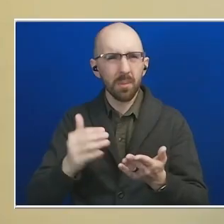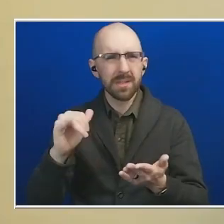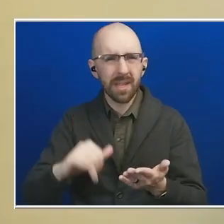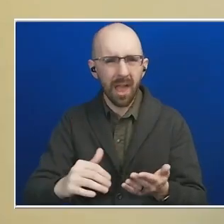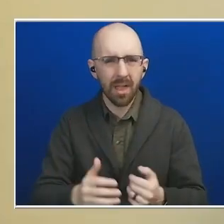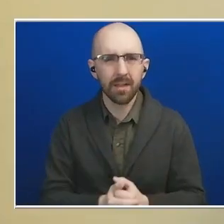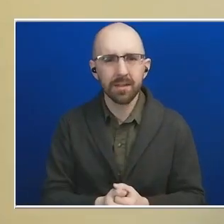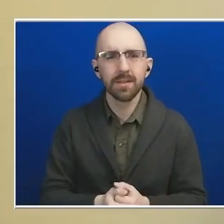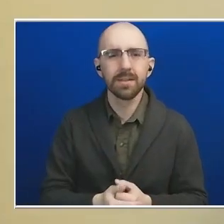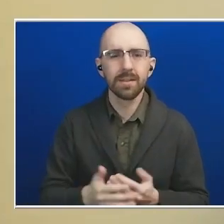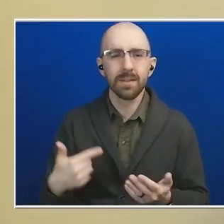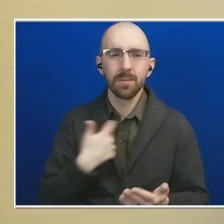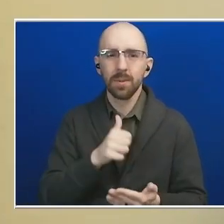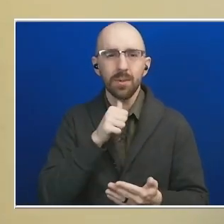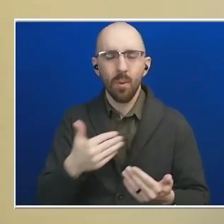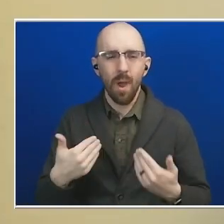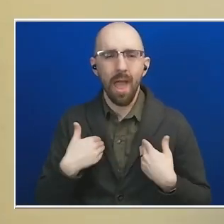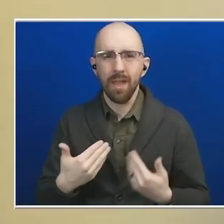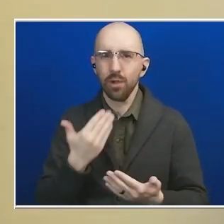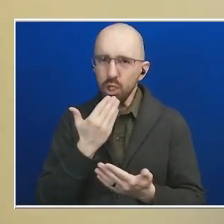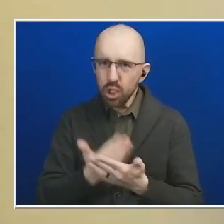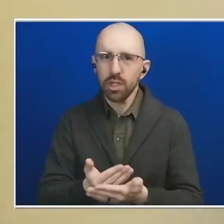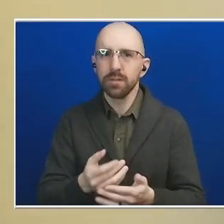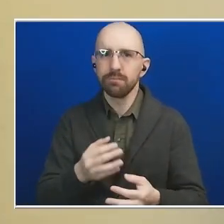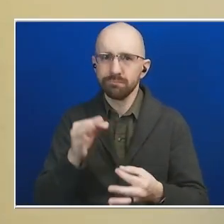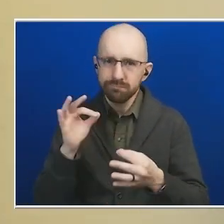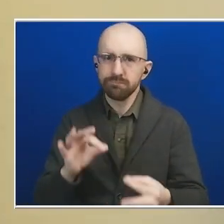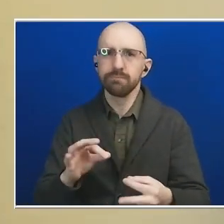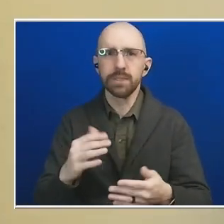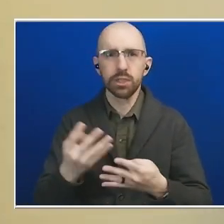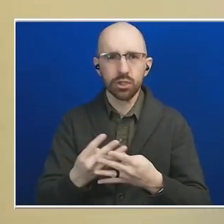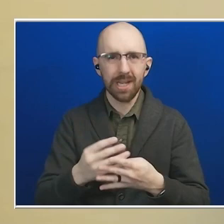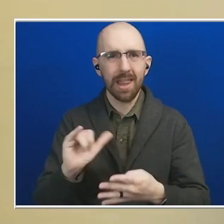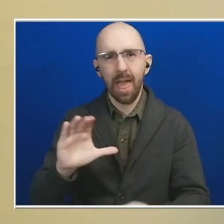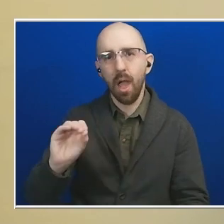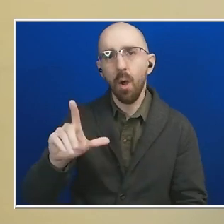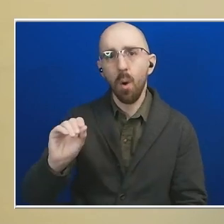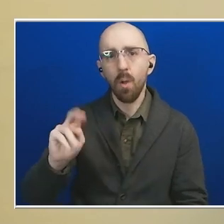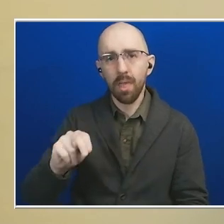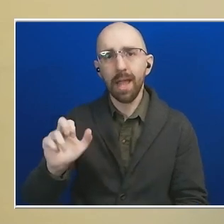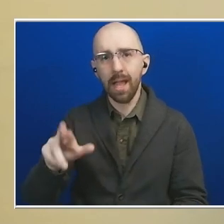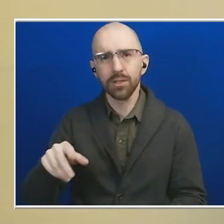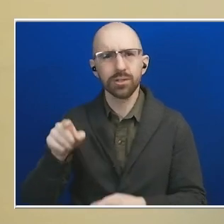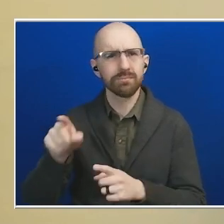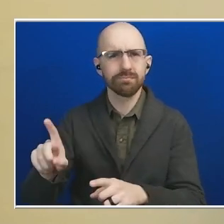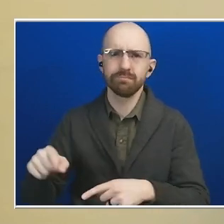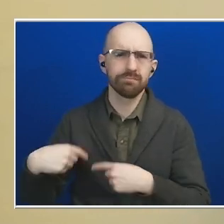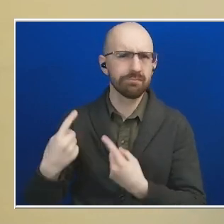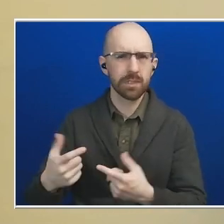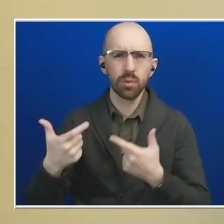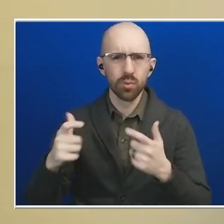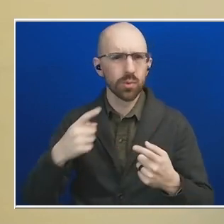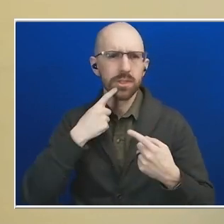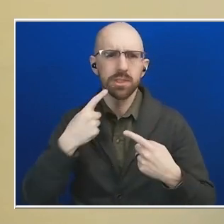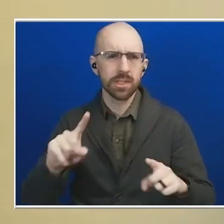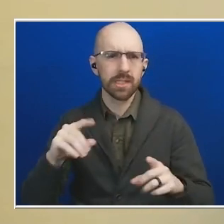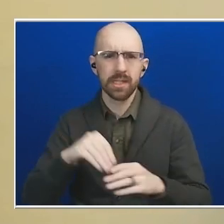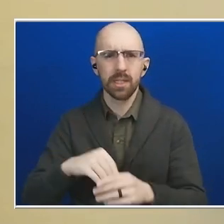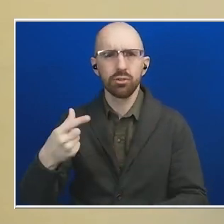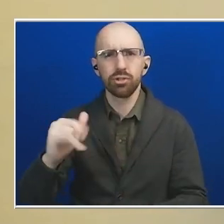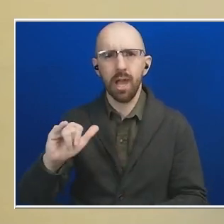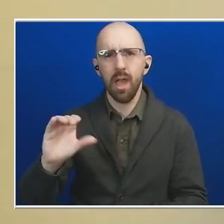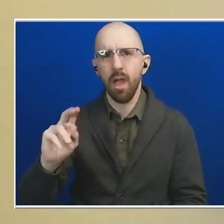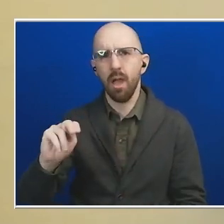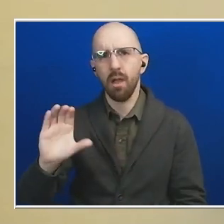we don't have a good screening process like colon cancer. Colon cancer has been a huge success in GI oncology, where